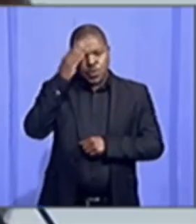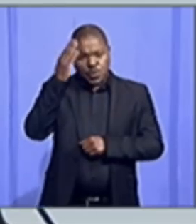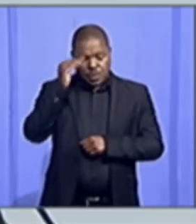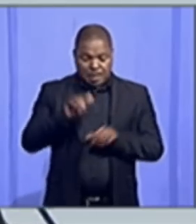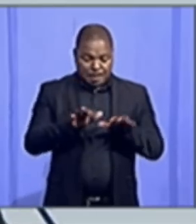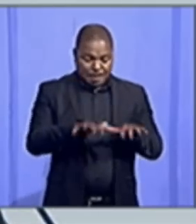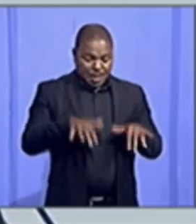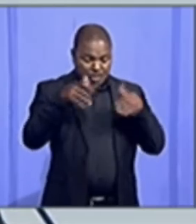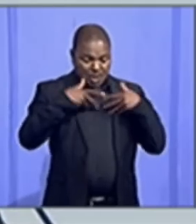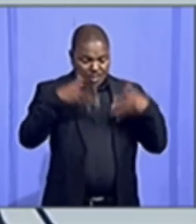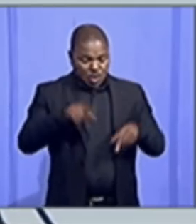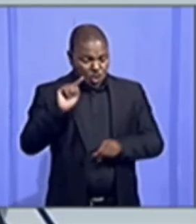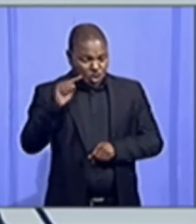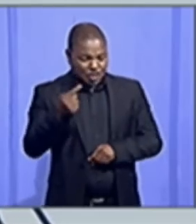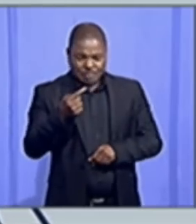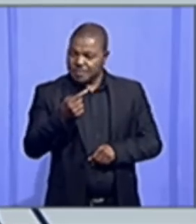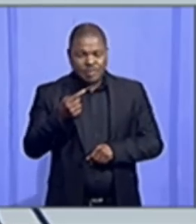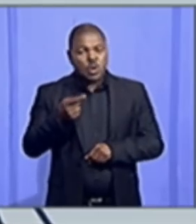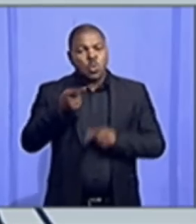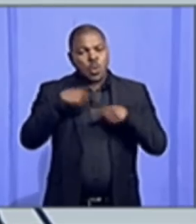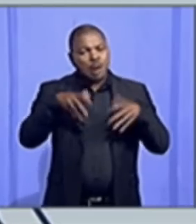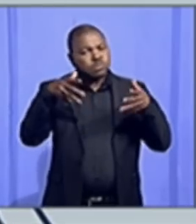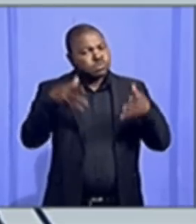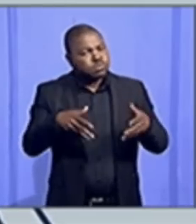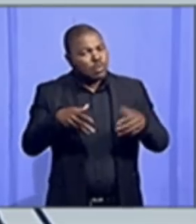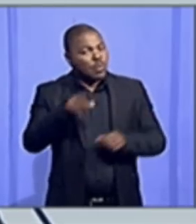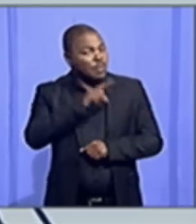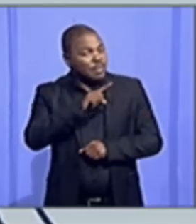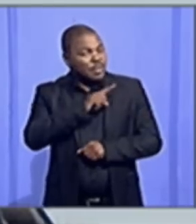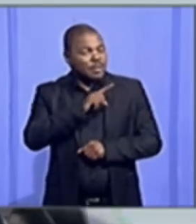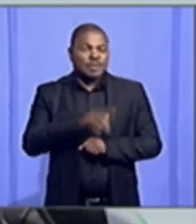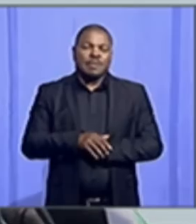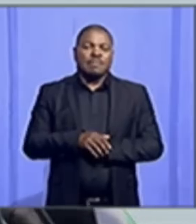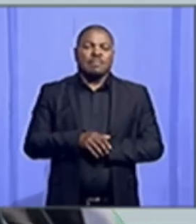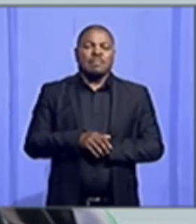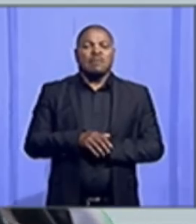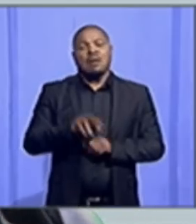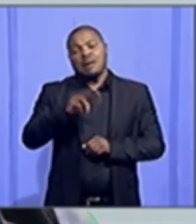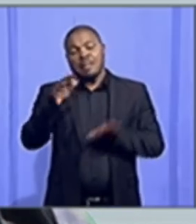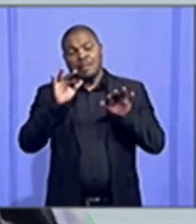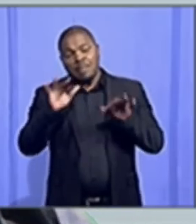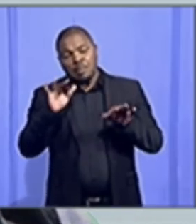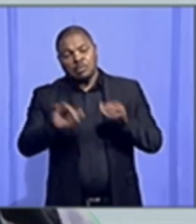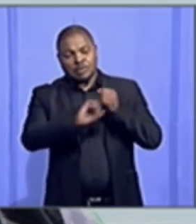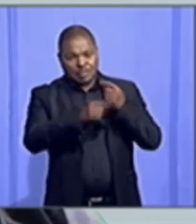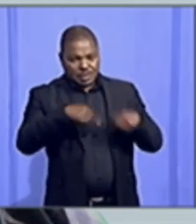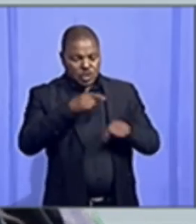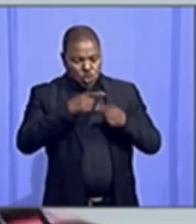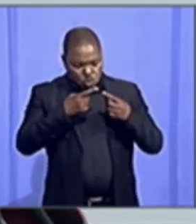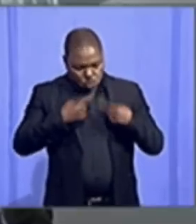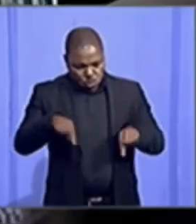for ourselves, but we exist on behalf of the people. We are an instrument